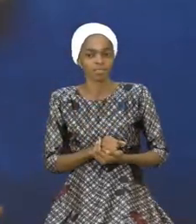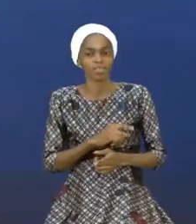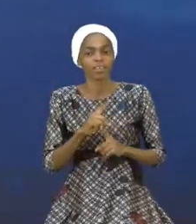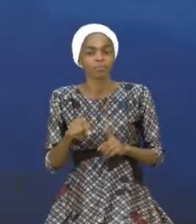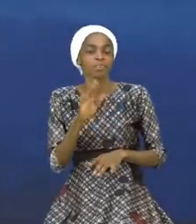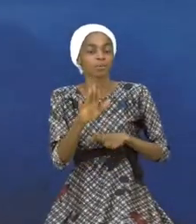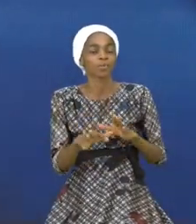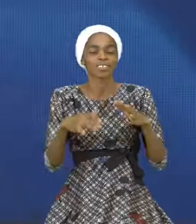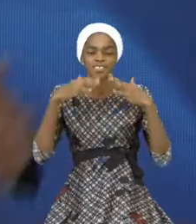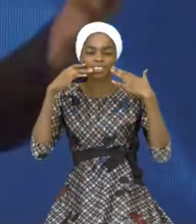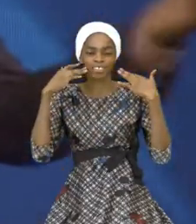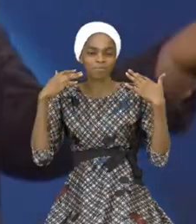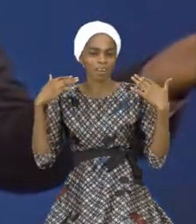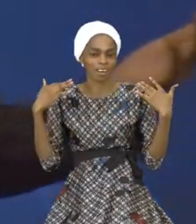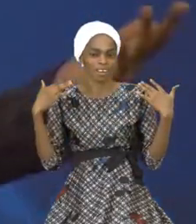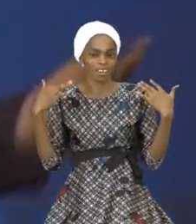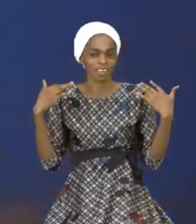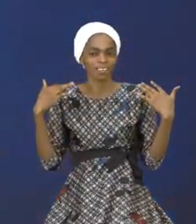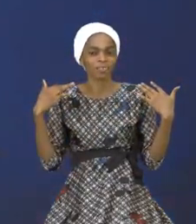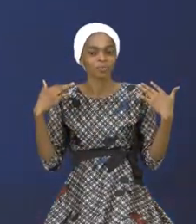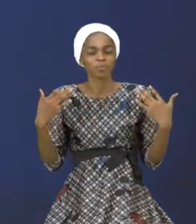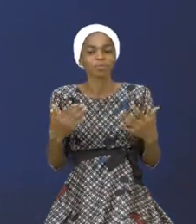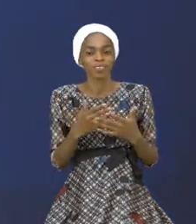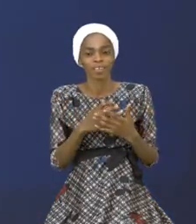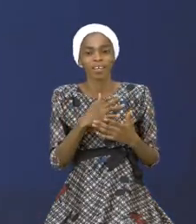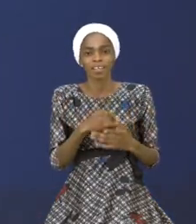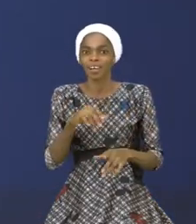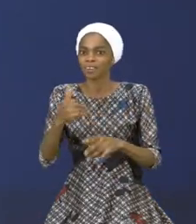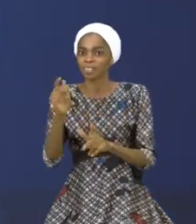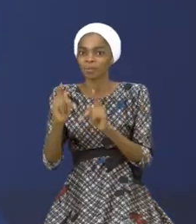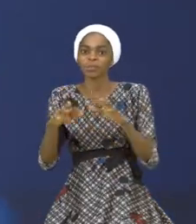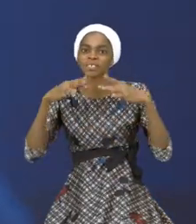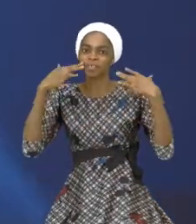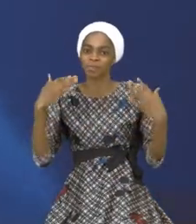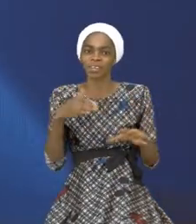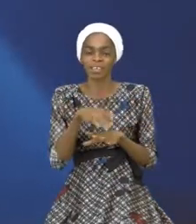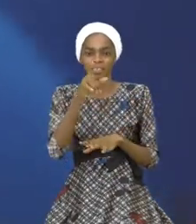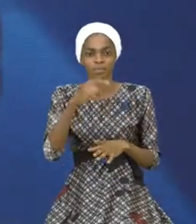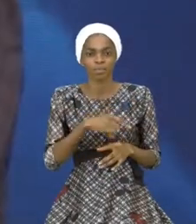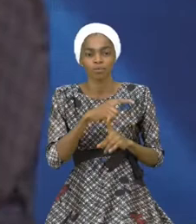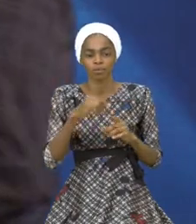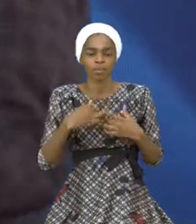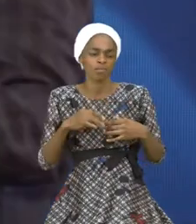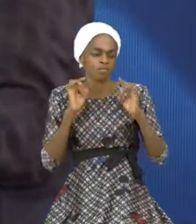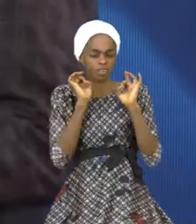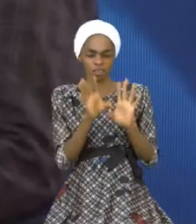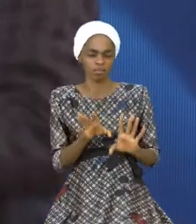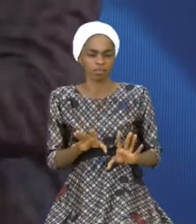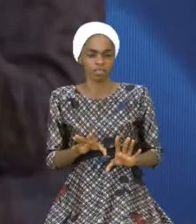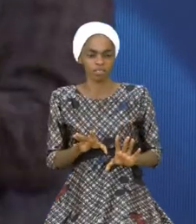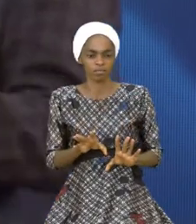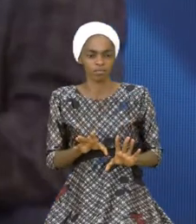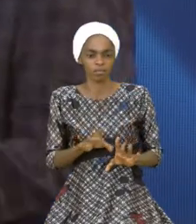smile, nobody will also smile at you. When you have hatred, and when you